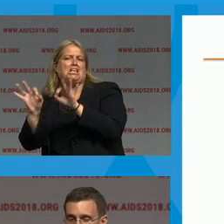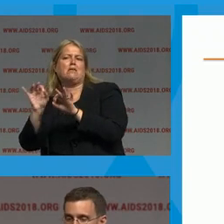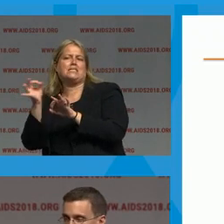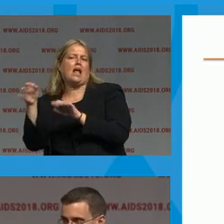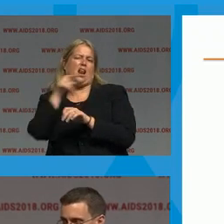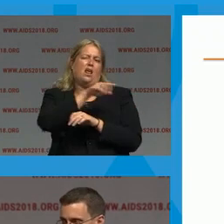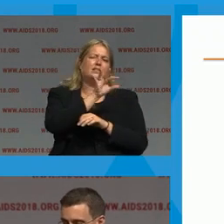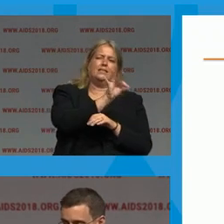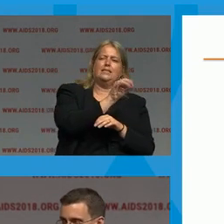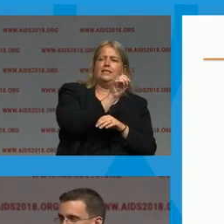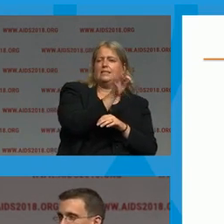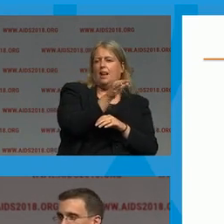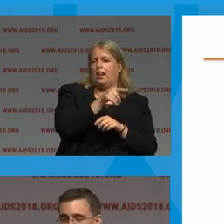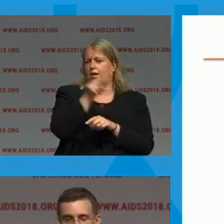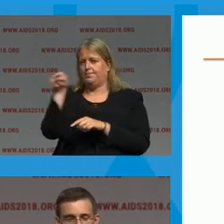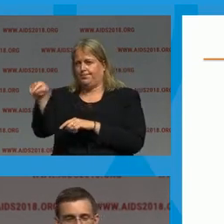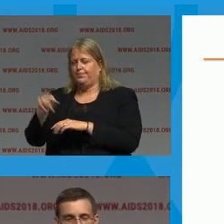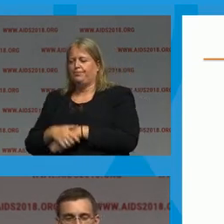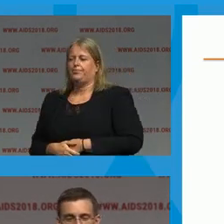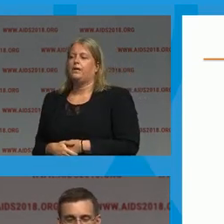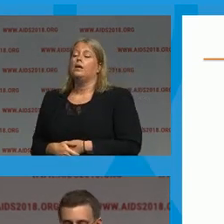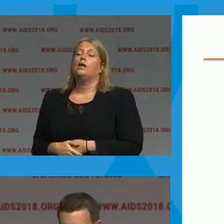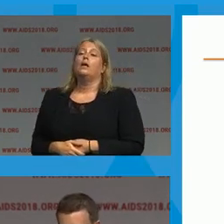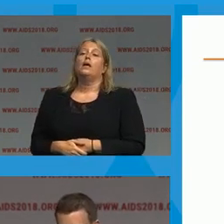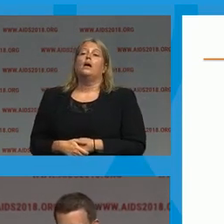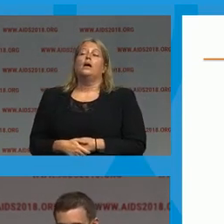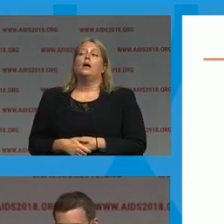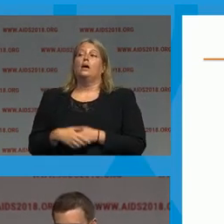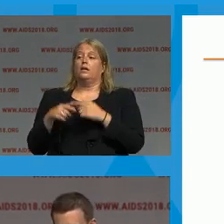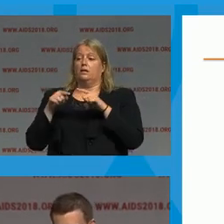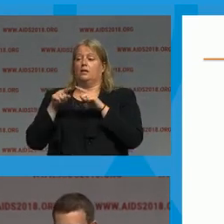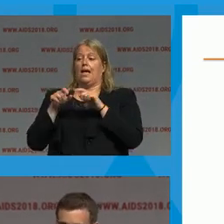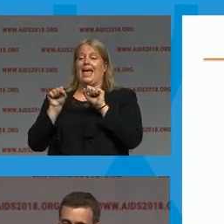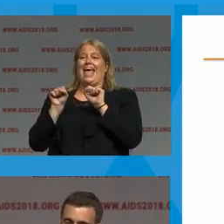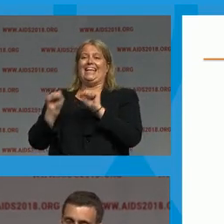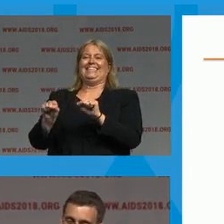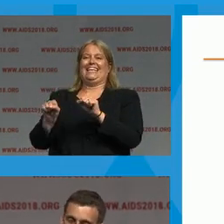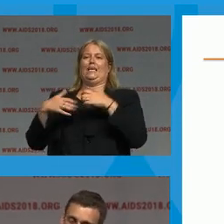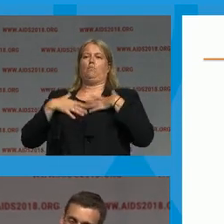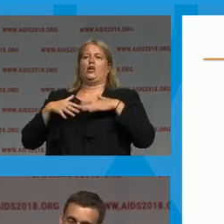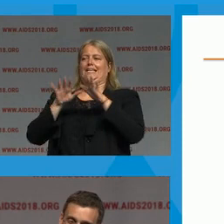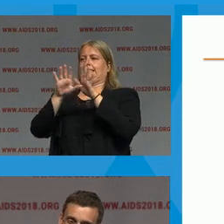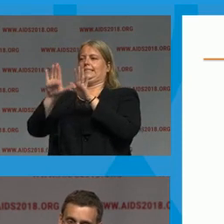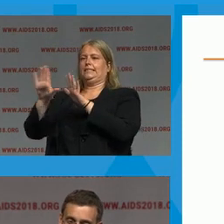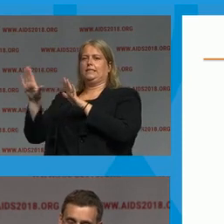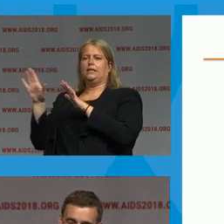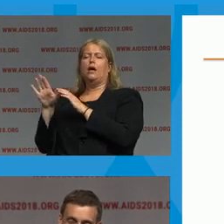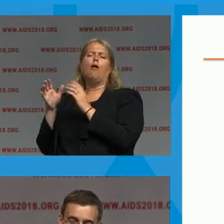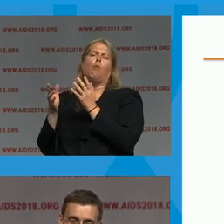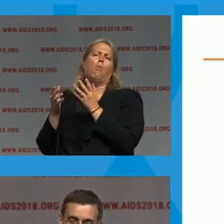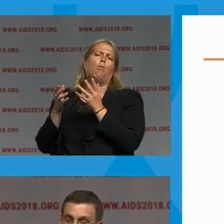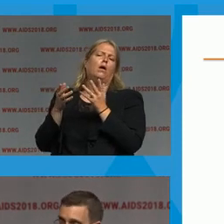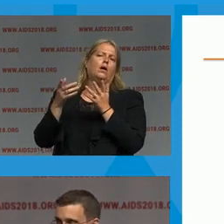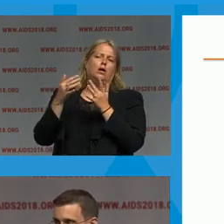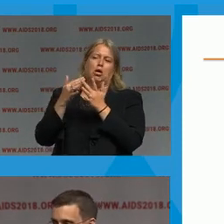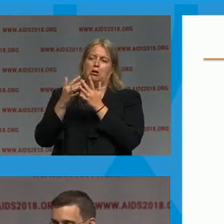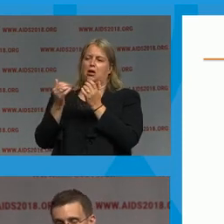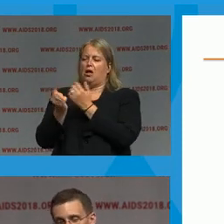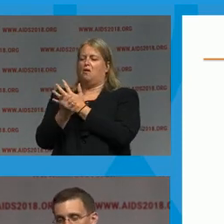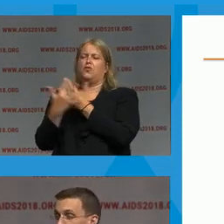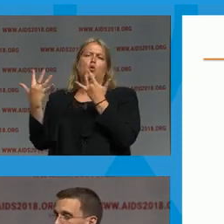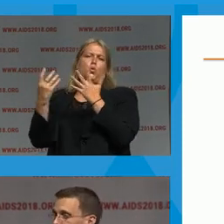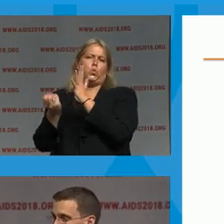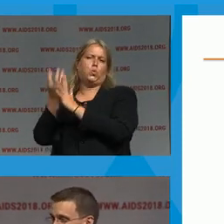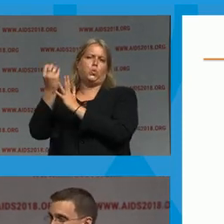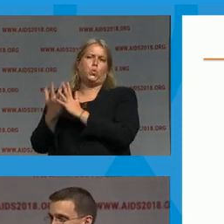what they're using in this study. Now, amongst antibodies, we can put a few up on a pedestal here